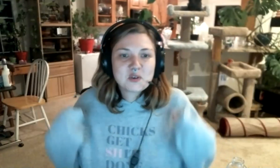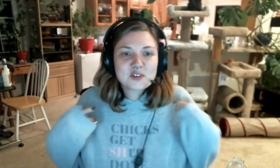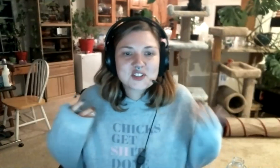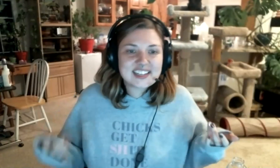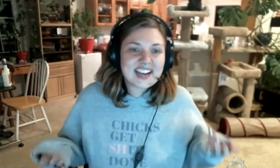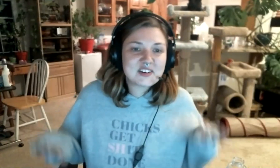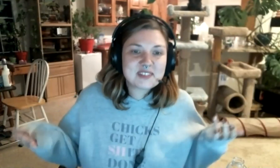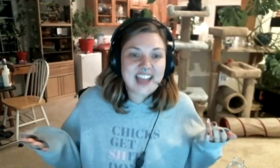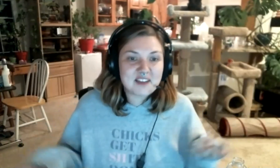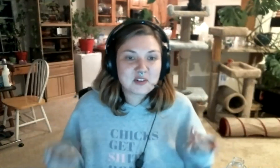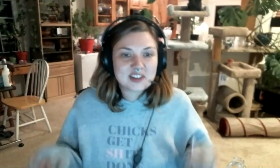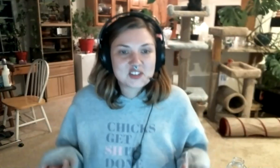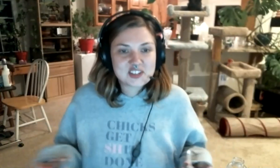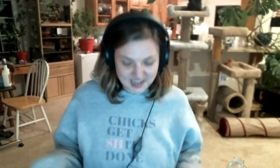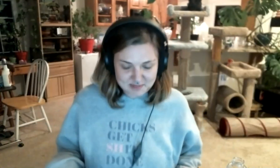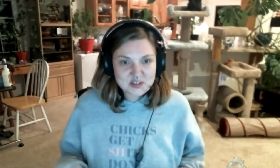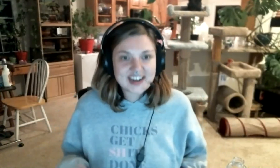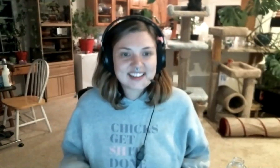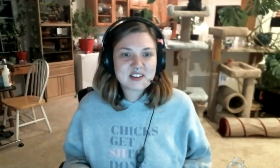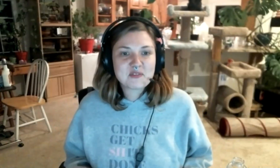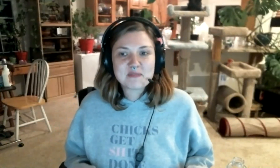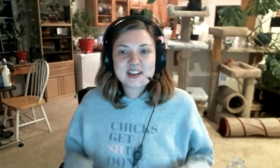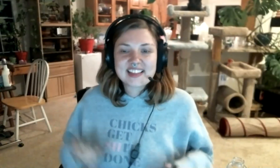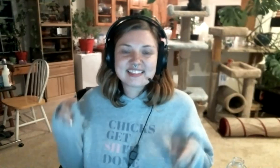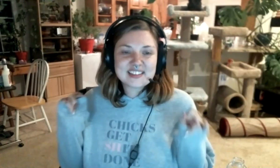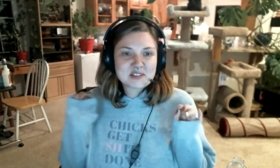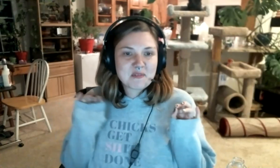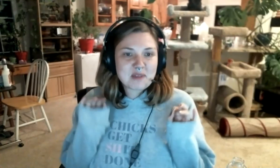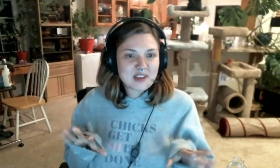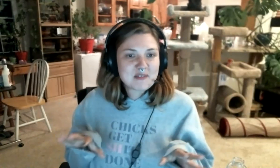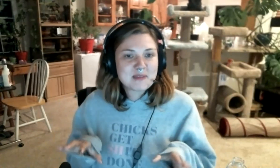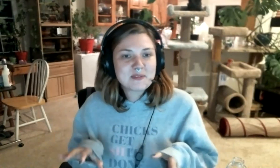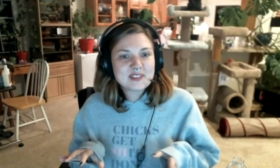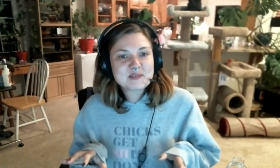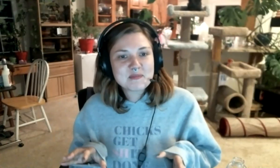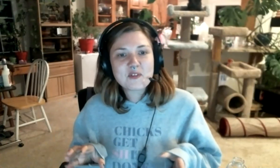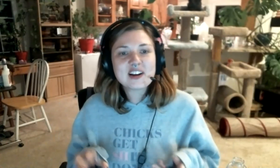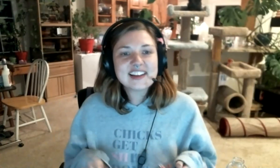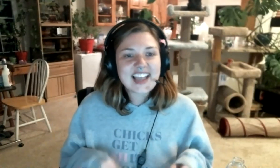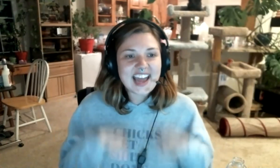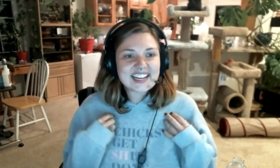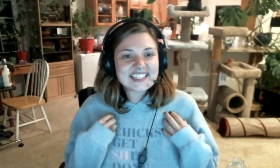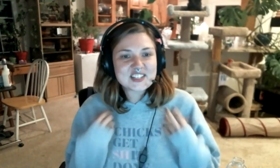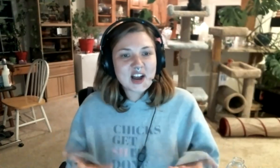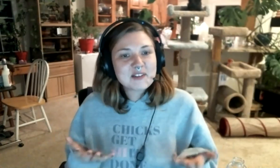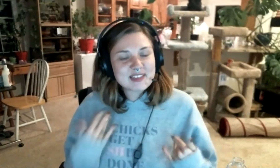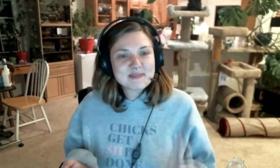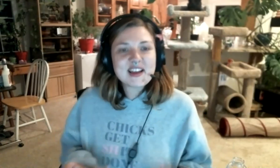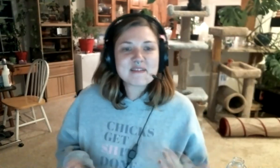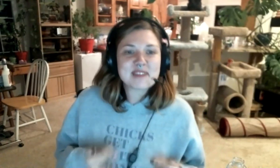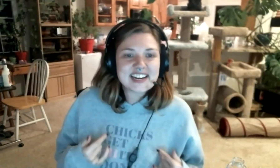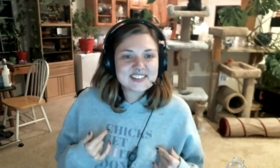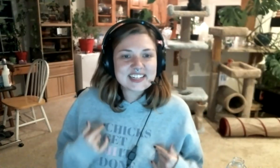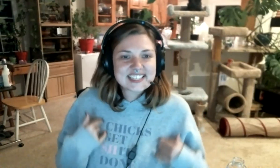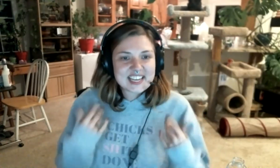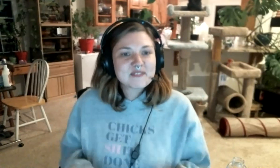So unfortunately, I don't really have a question. I've been trying to think of one, but like these are some of my favorite people in this room before, and I get to talk with them a lot,